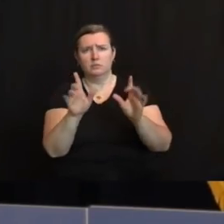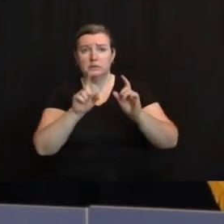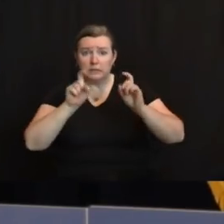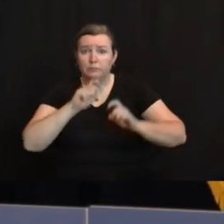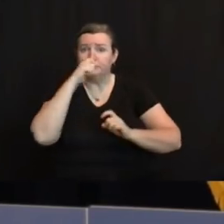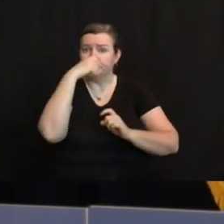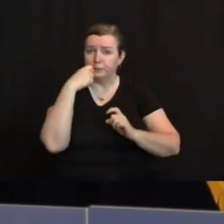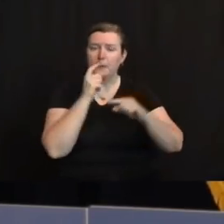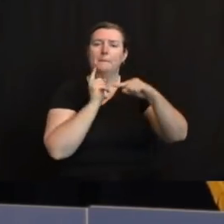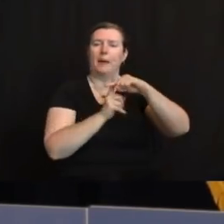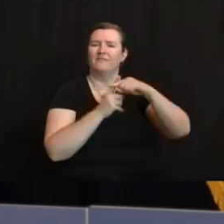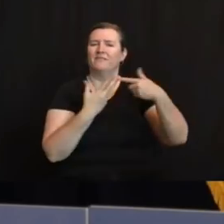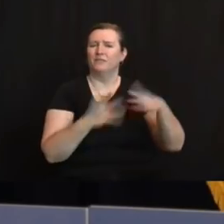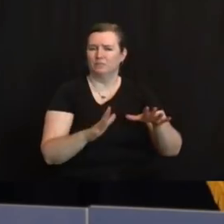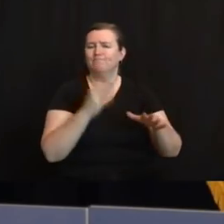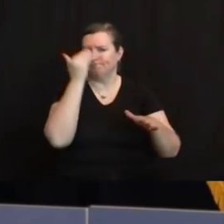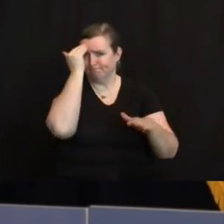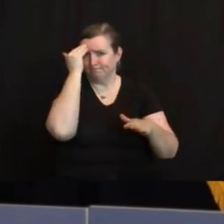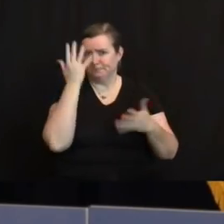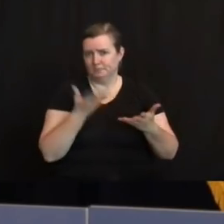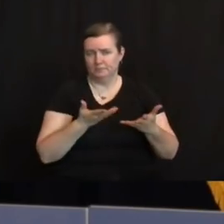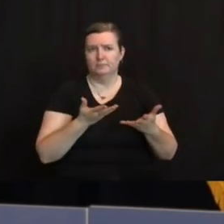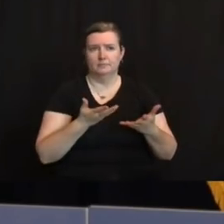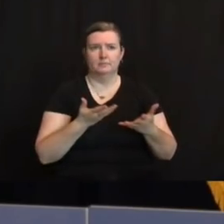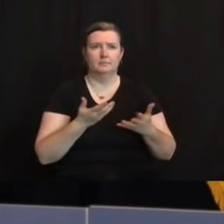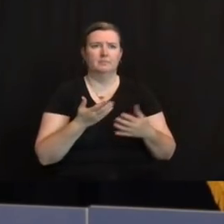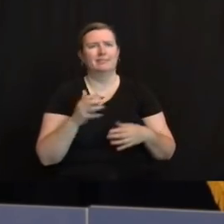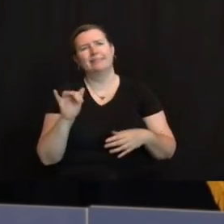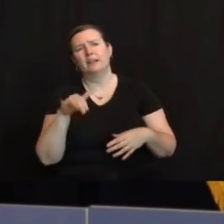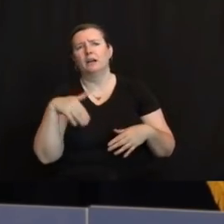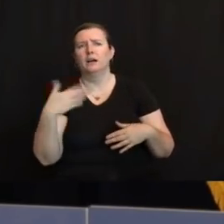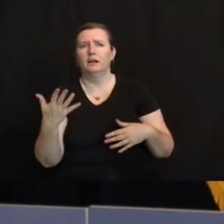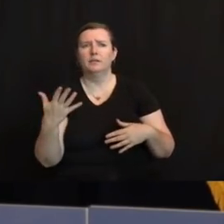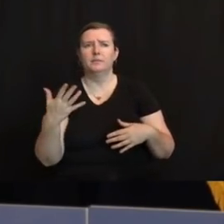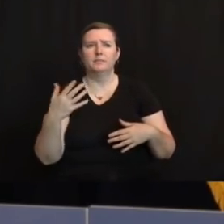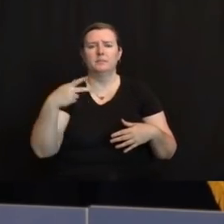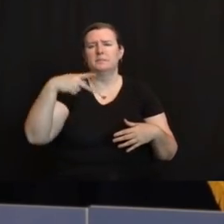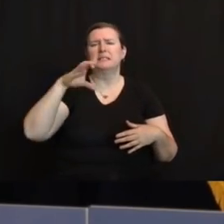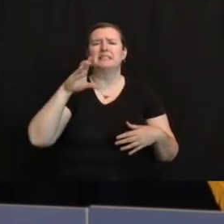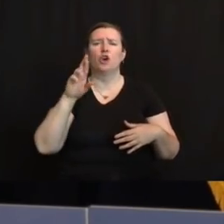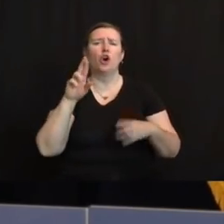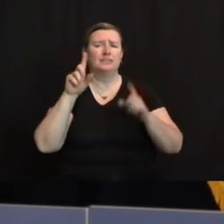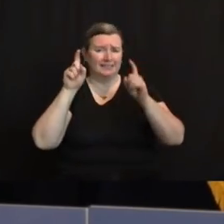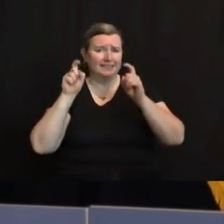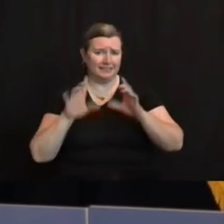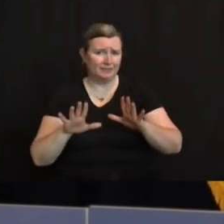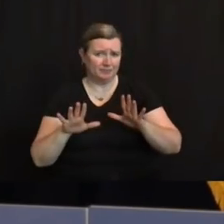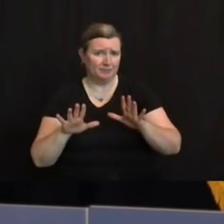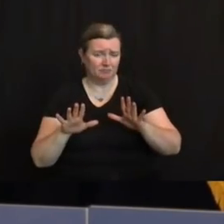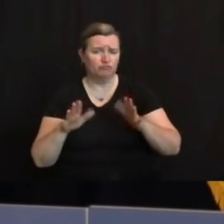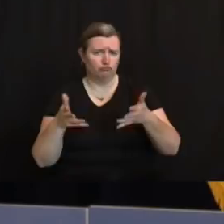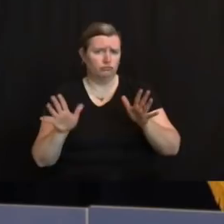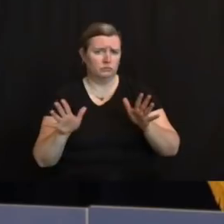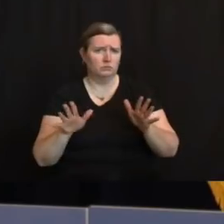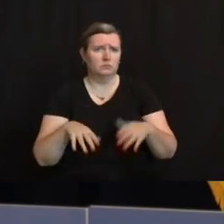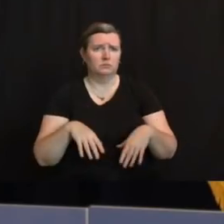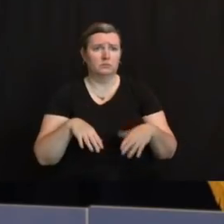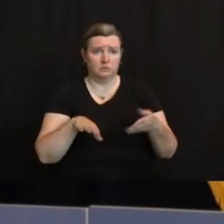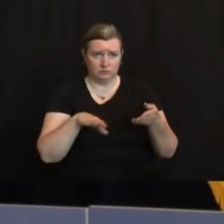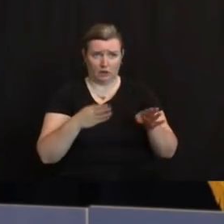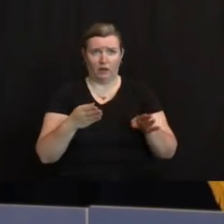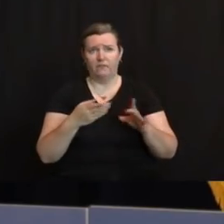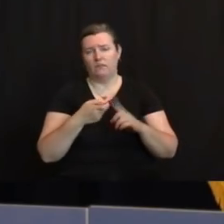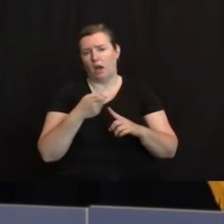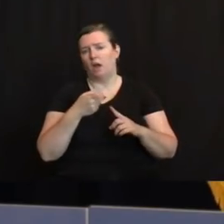COVID using a very specific test, such as that common PCR that you hear about, and have been known to die. Today, we're reporting